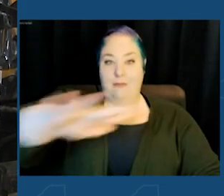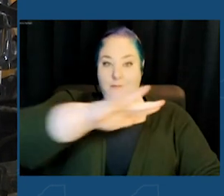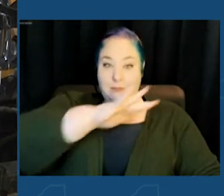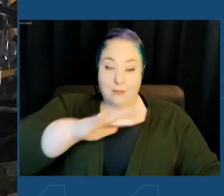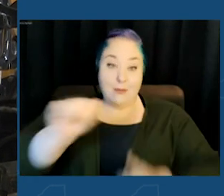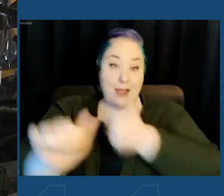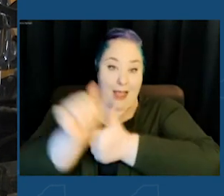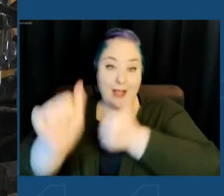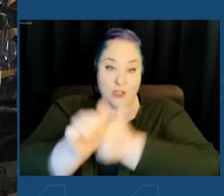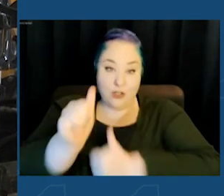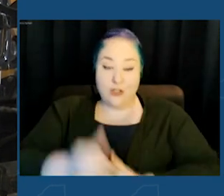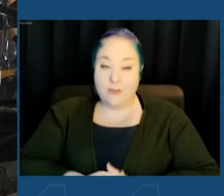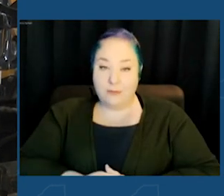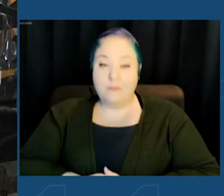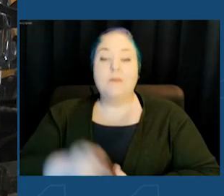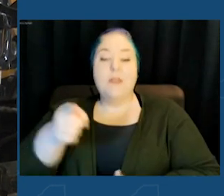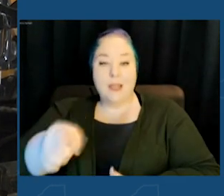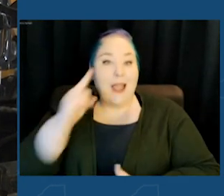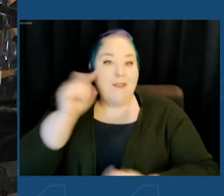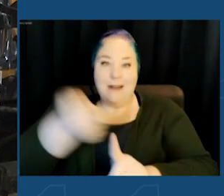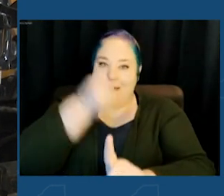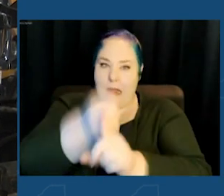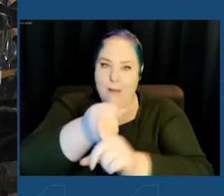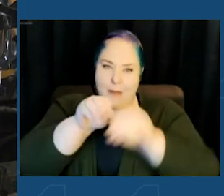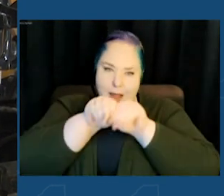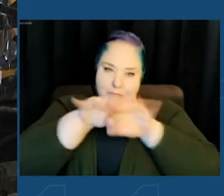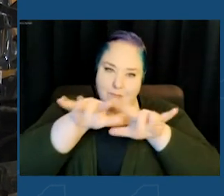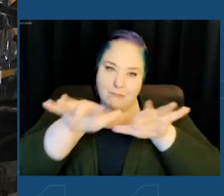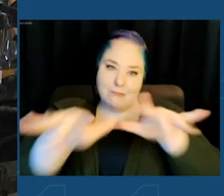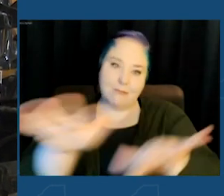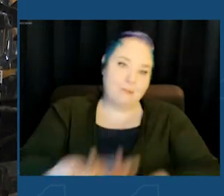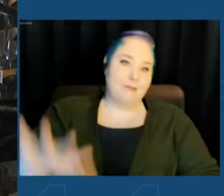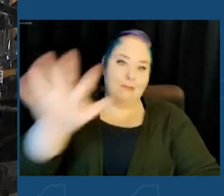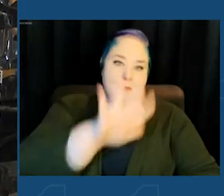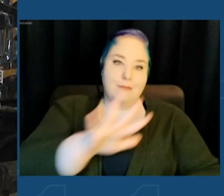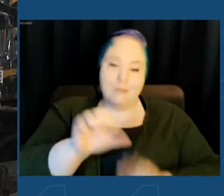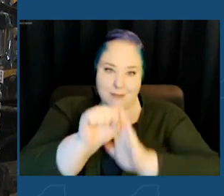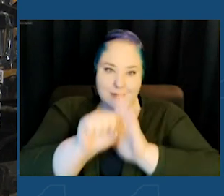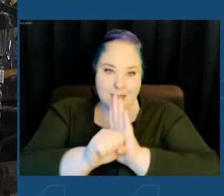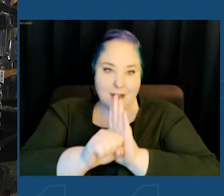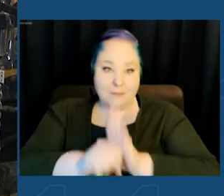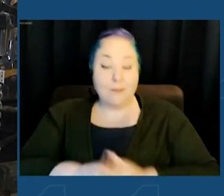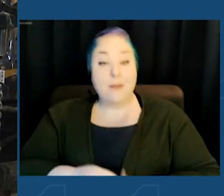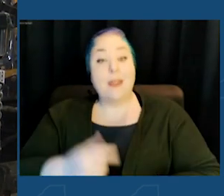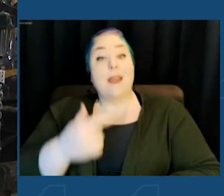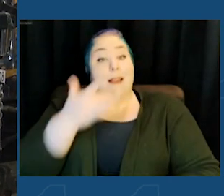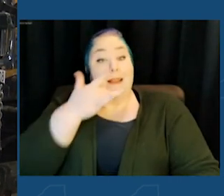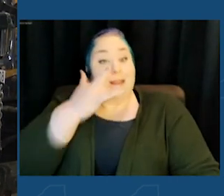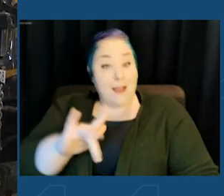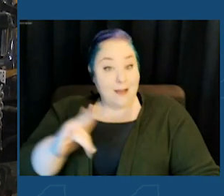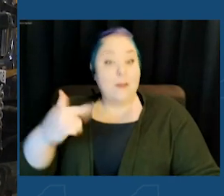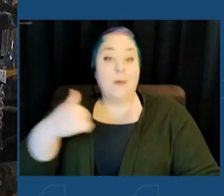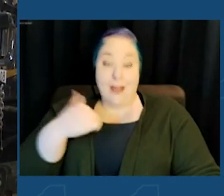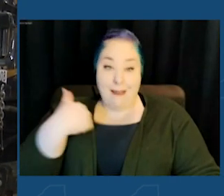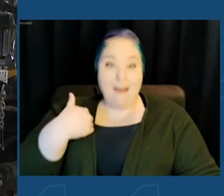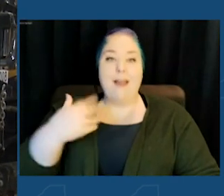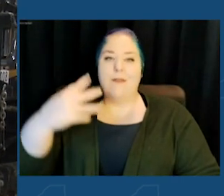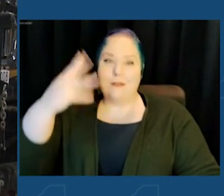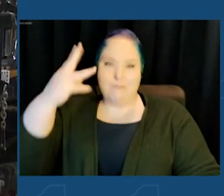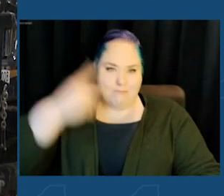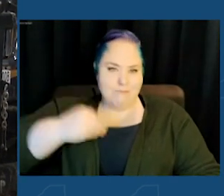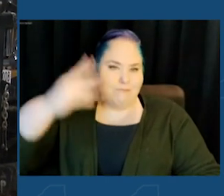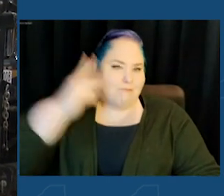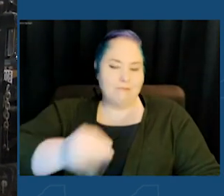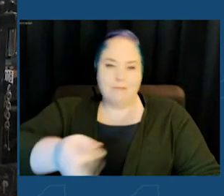having an impact everywhere and fortunately we have the most experienced team in America to deal with